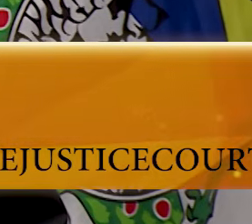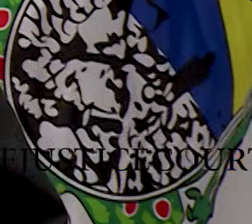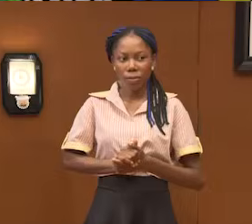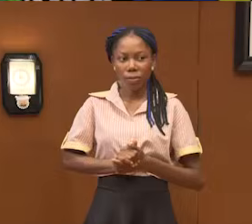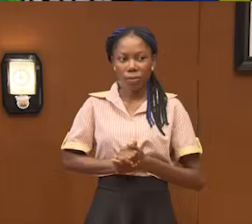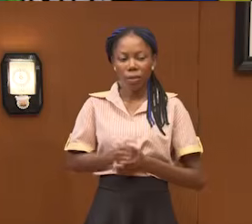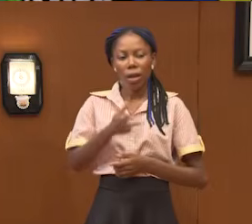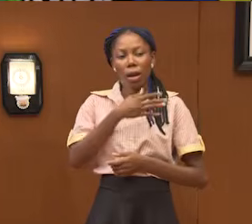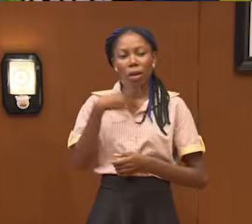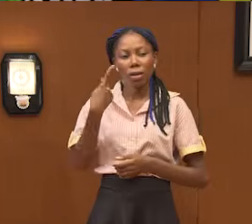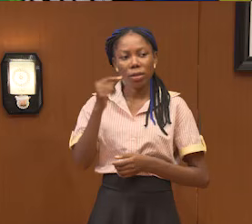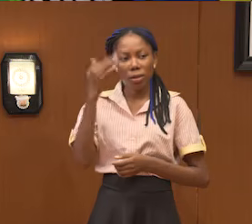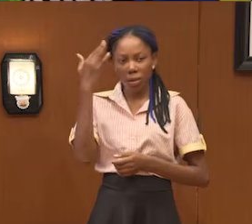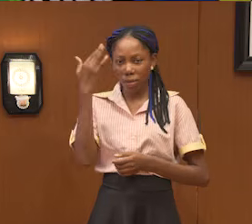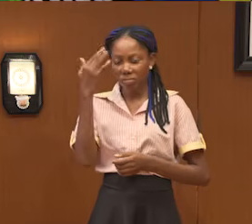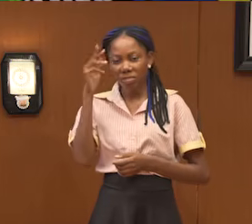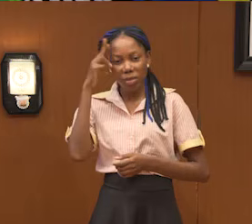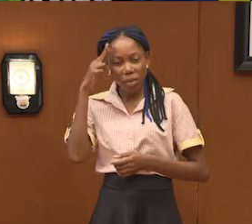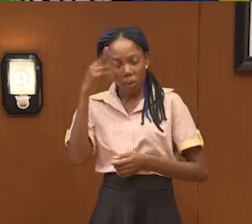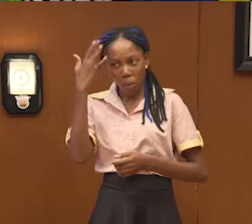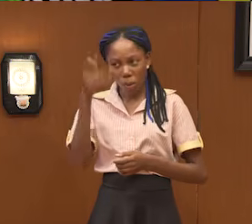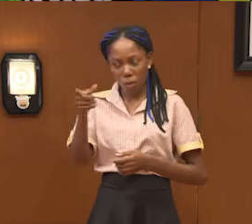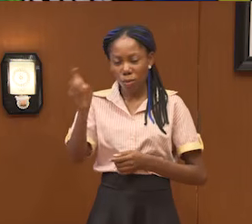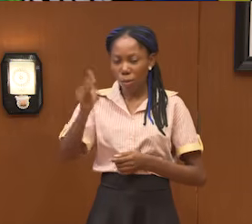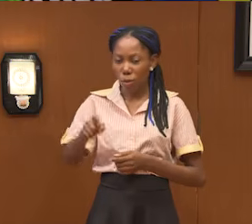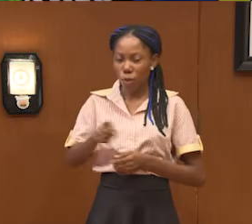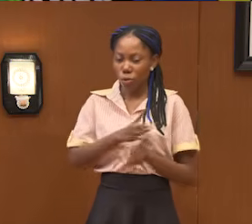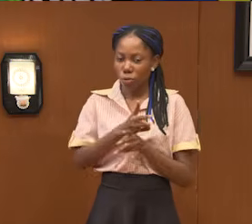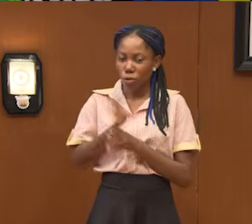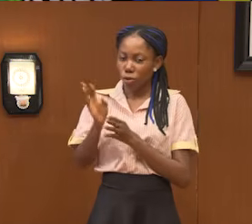and the reason why you should always watch your temper.